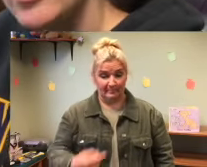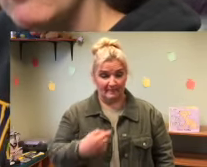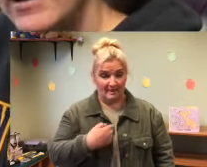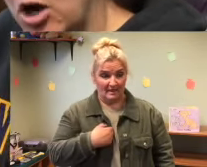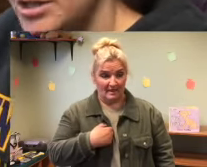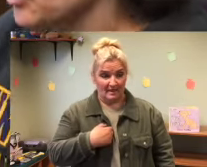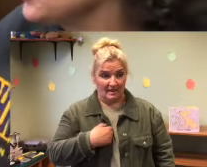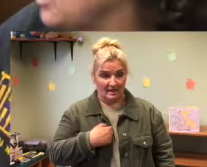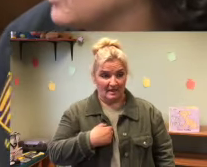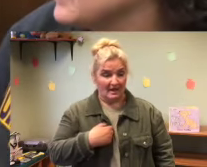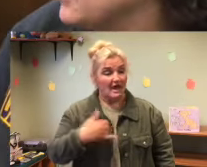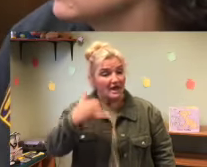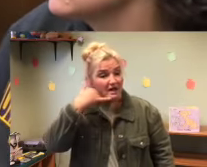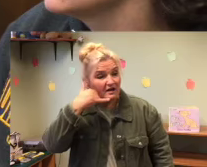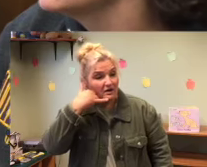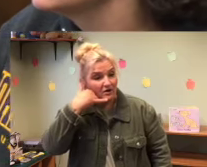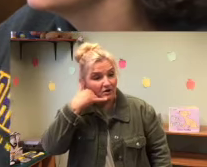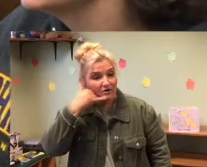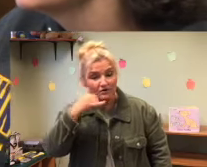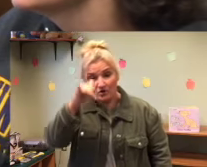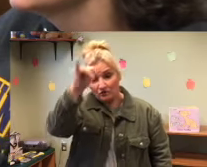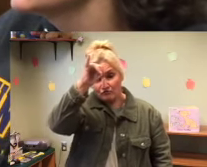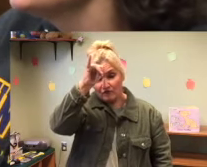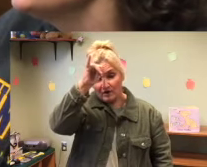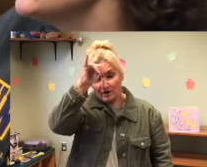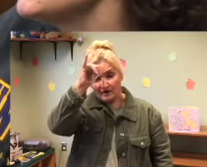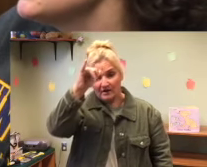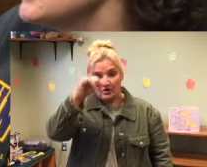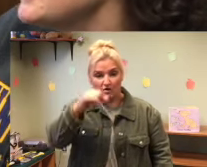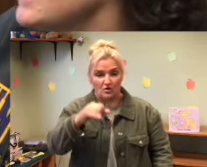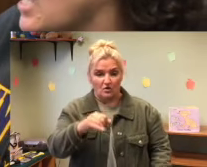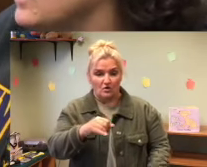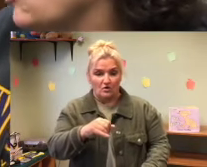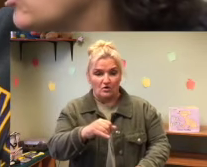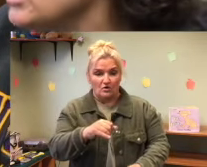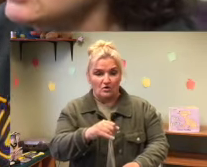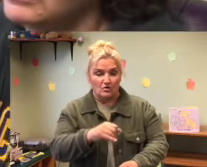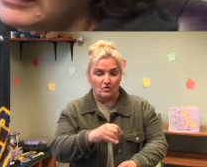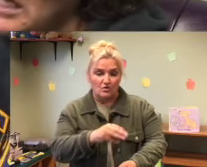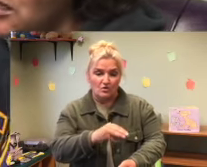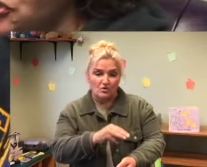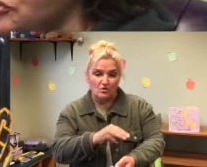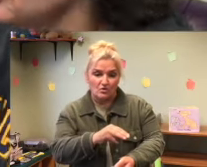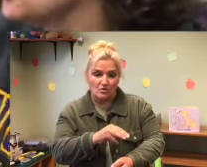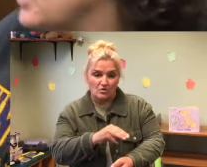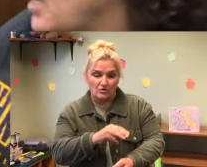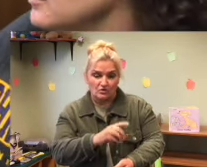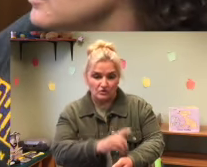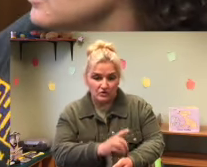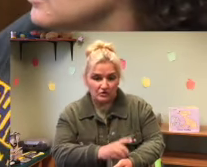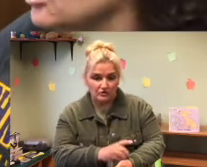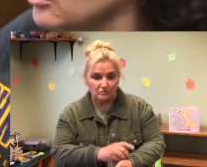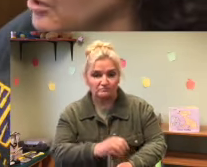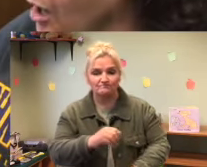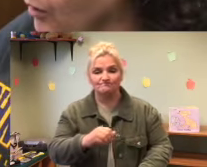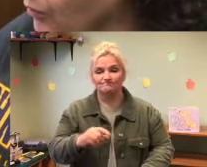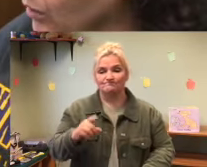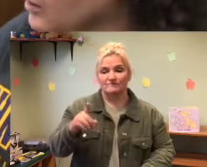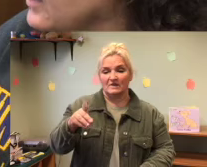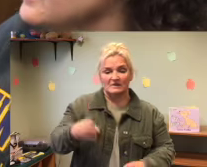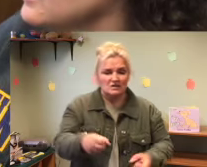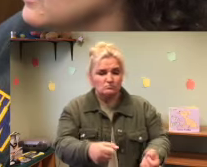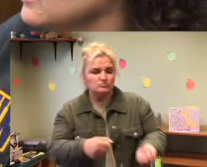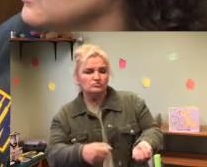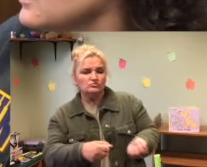I caught a rhinoceros expert. Does he yank on his leash? She asked.